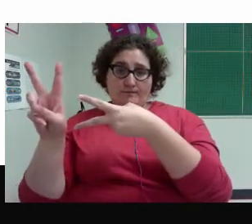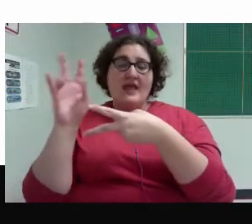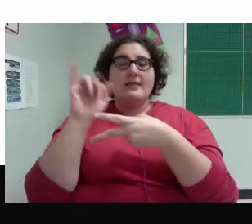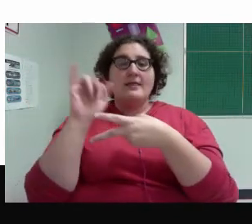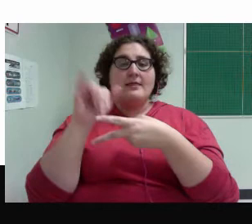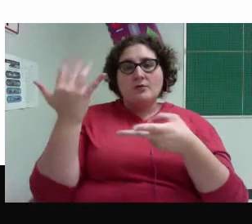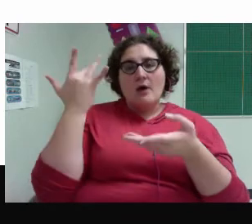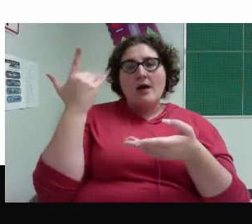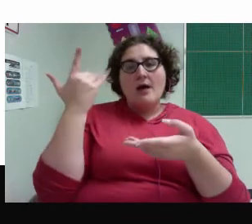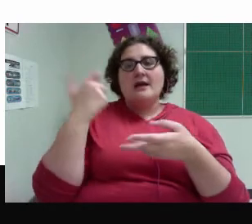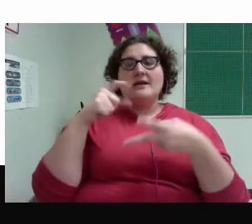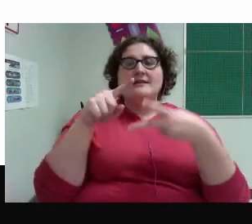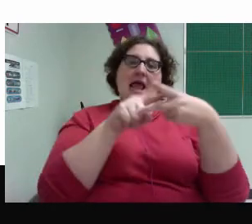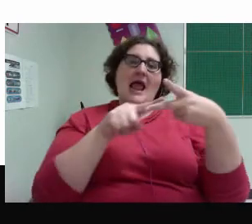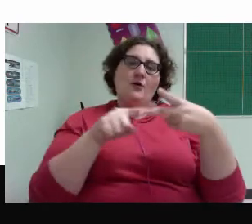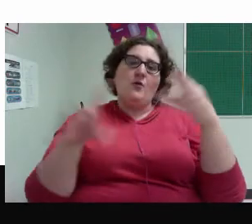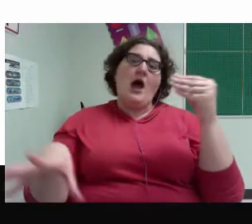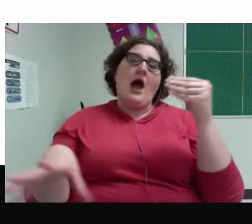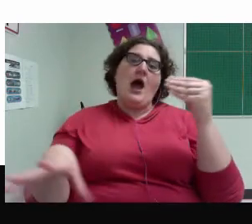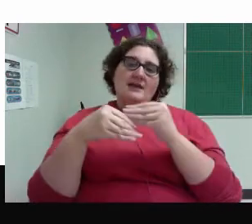going to be by angle addition.